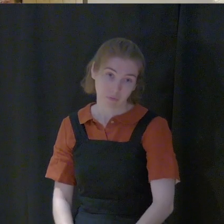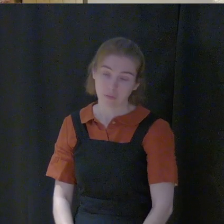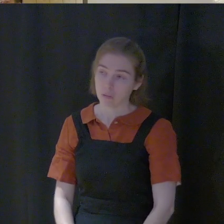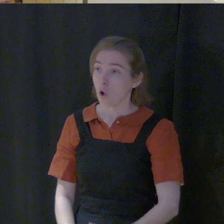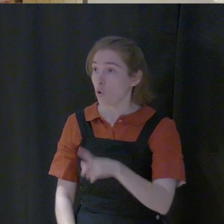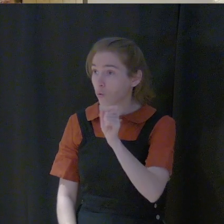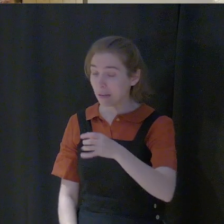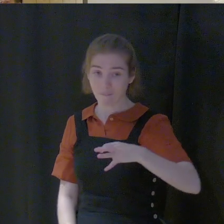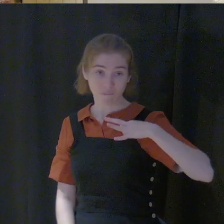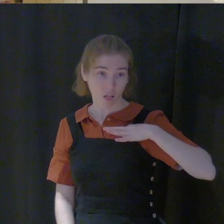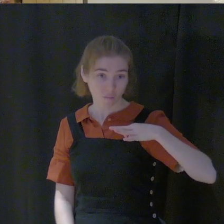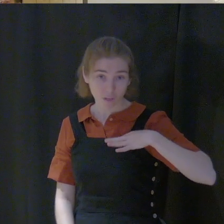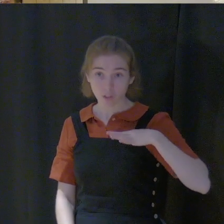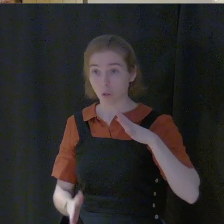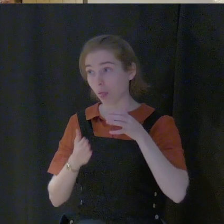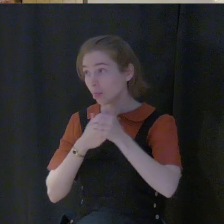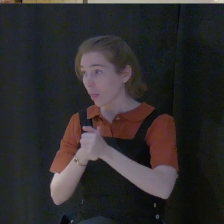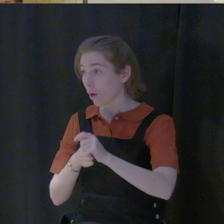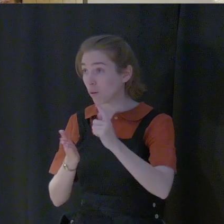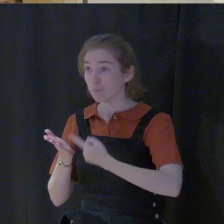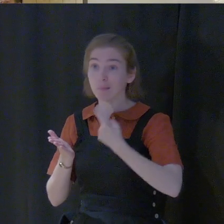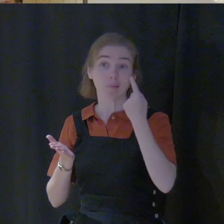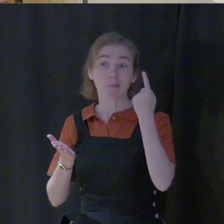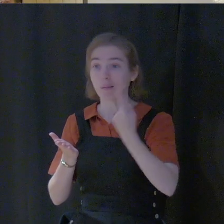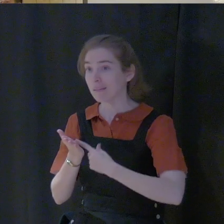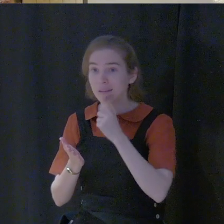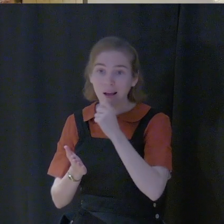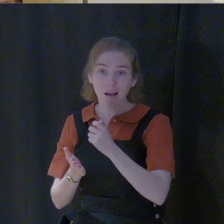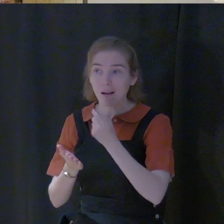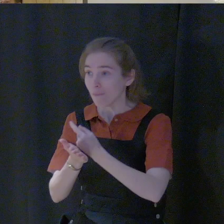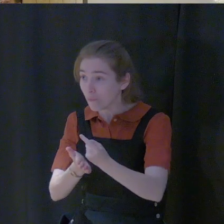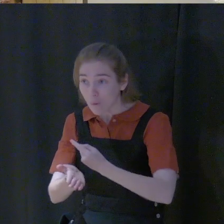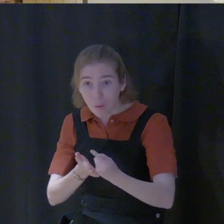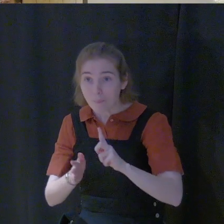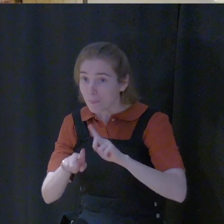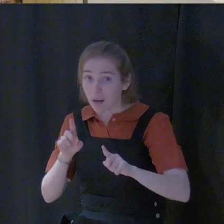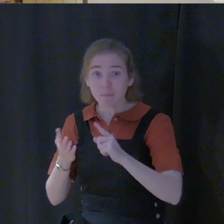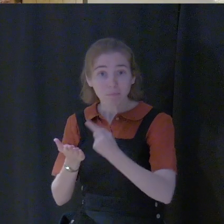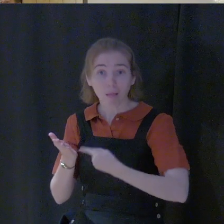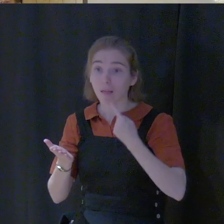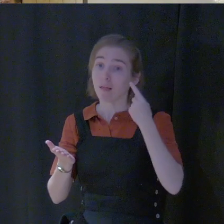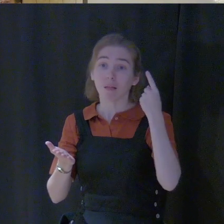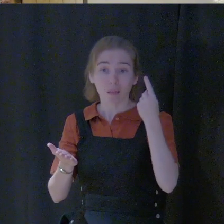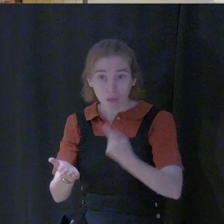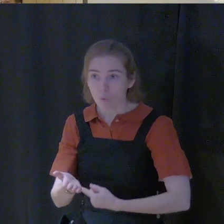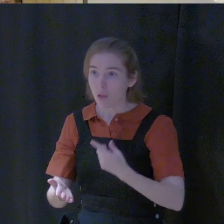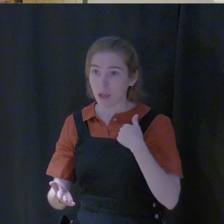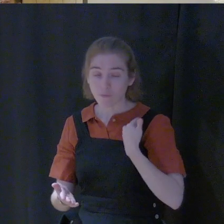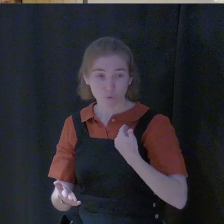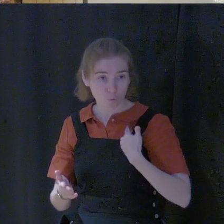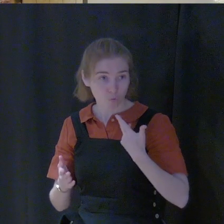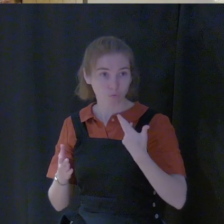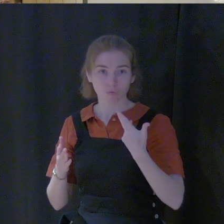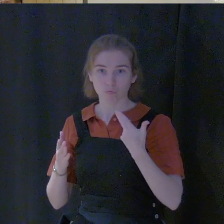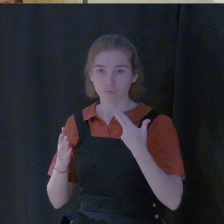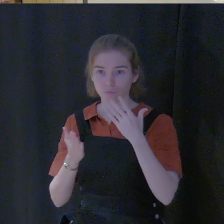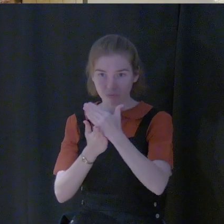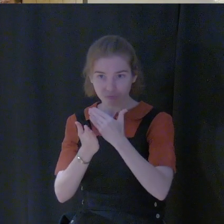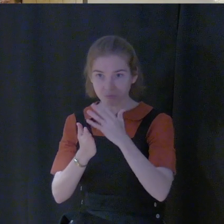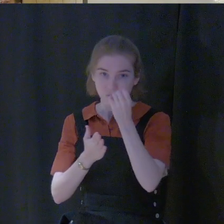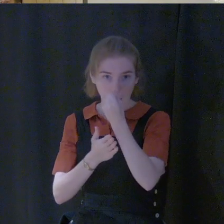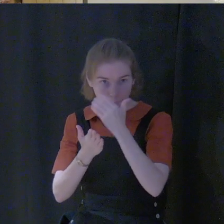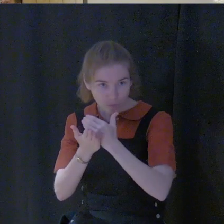We need volunteers to lead out once in a while, not every week, once in a while. We have youth Sabbath school, young adult Sabbath school.